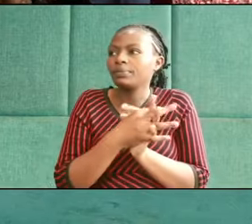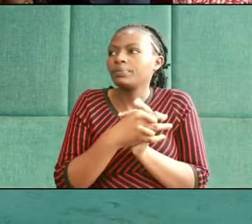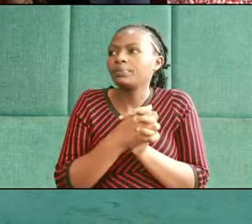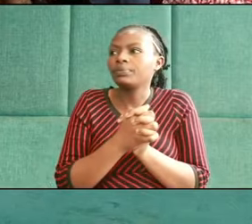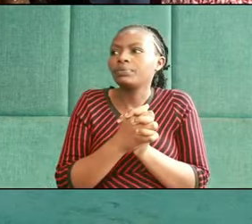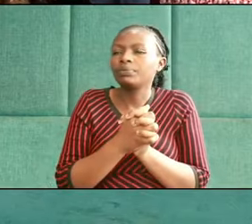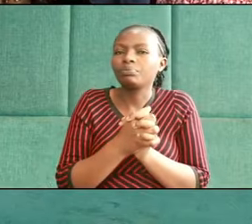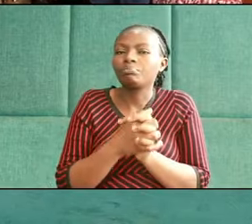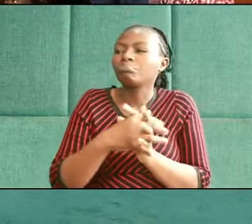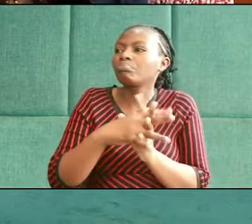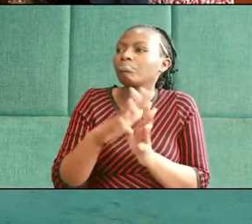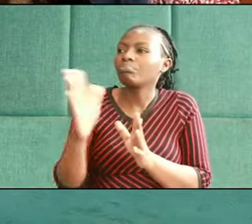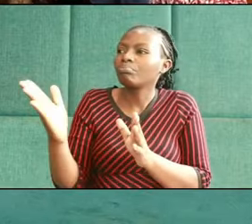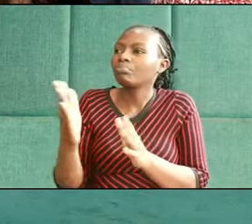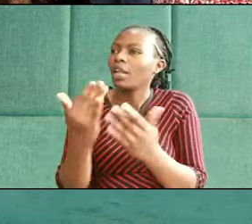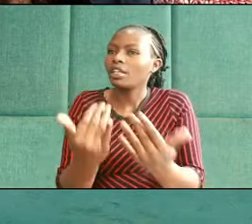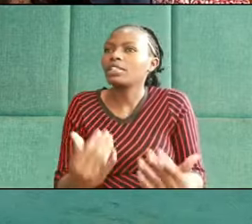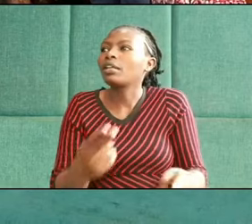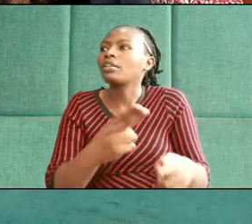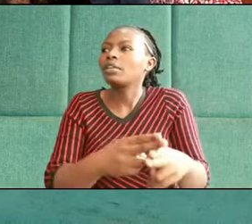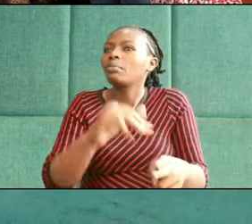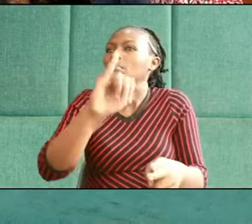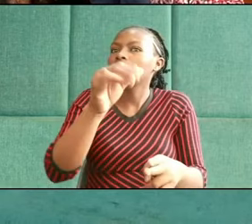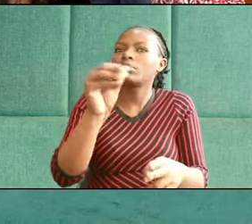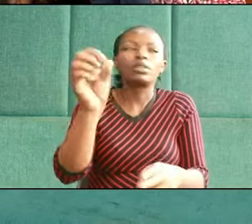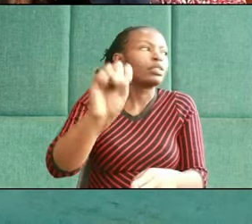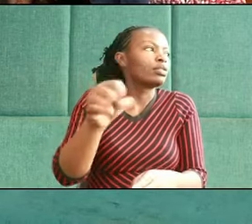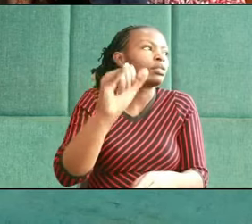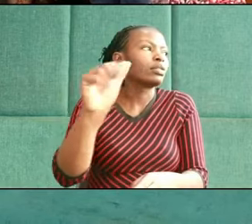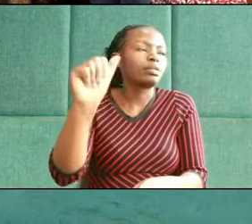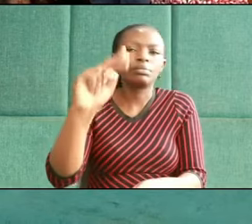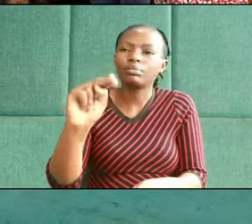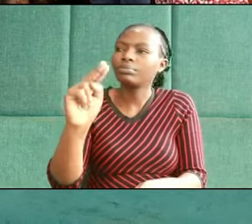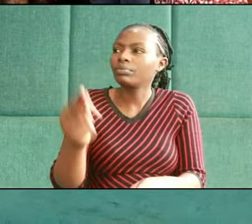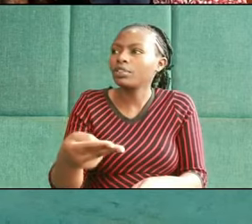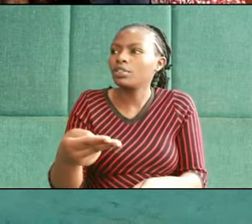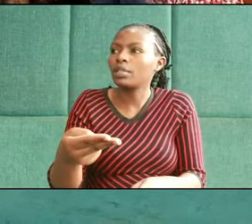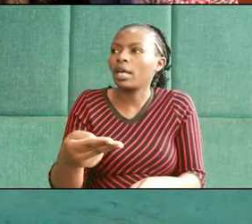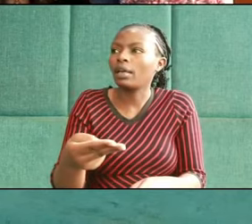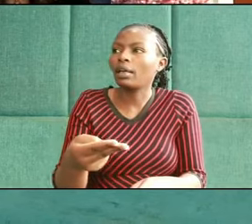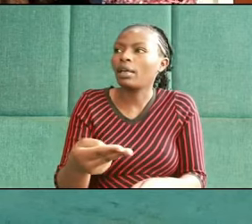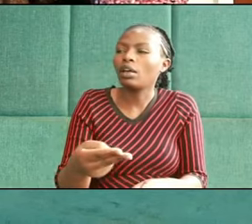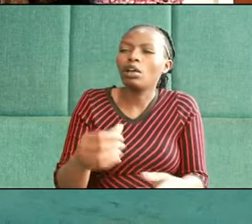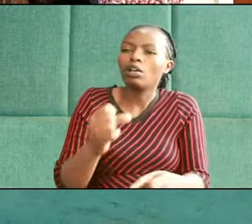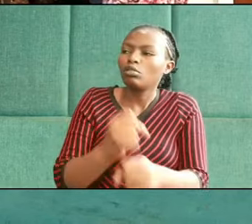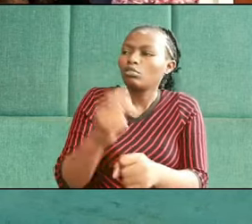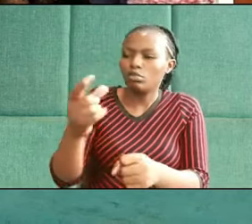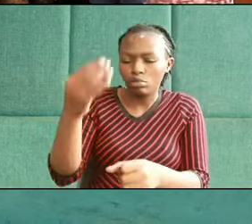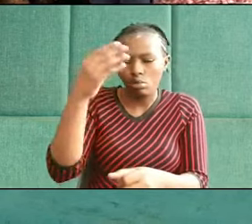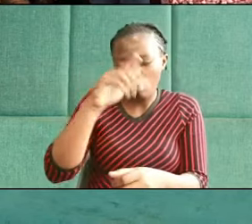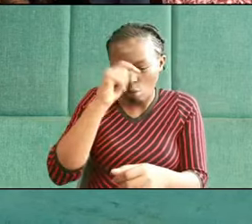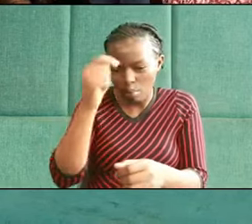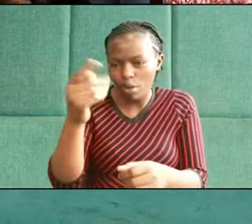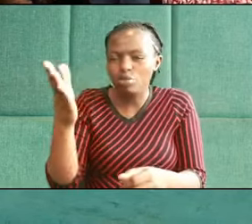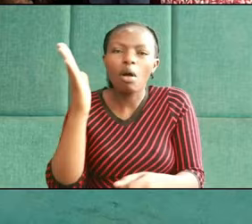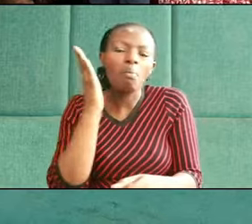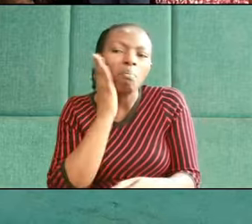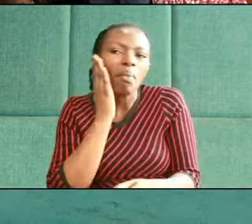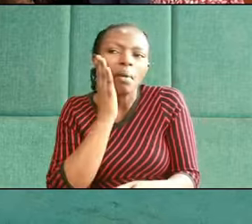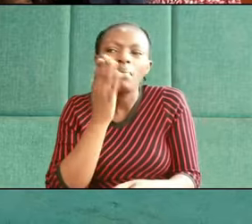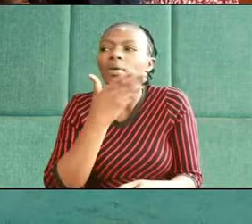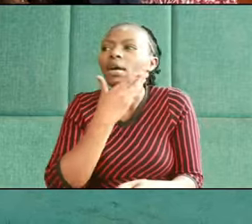Obedience. Josiah, do you obey your mommy and daddy? Yes. You love to obey? Yes. What's your favorite